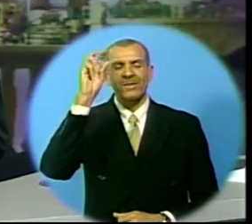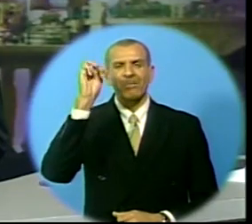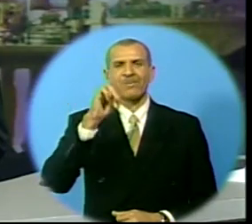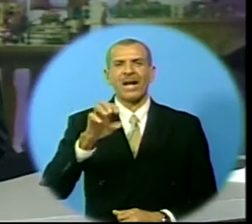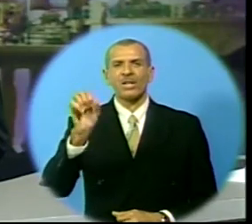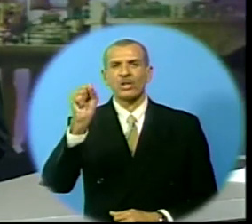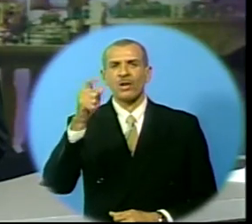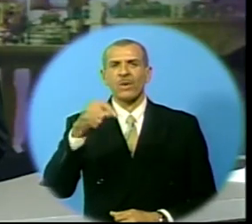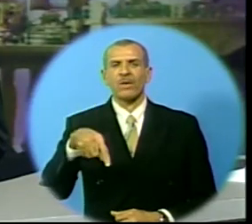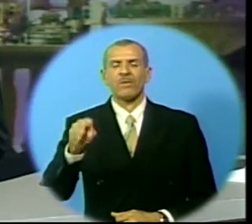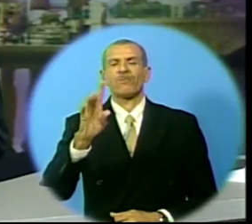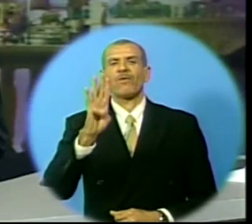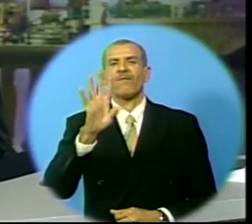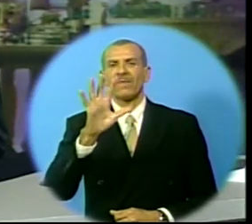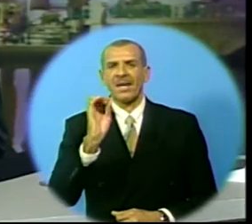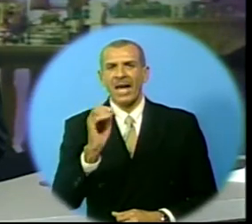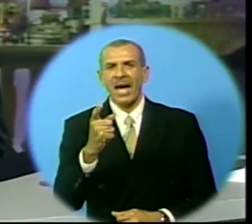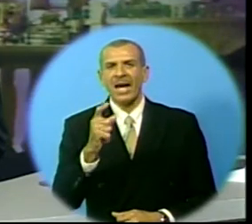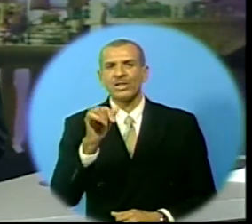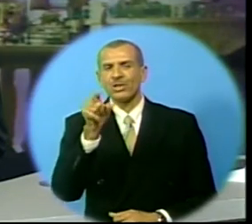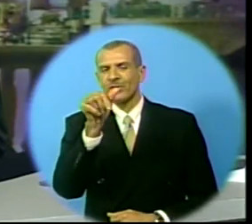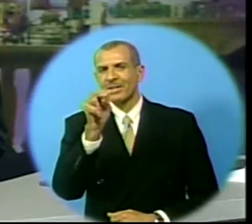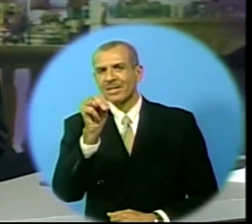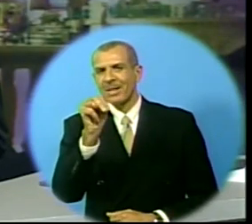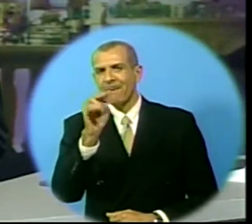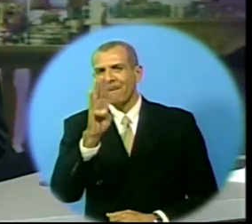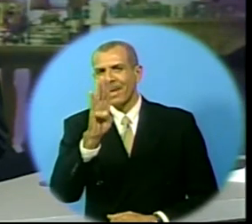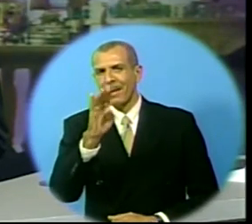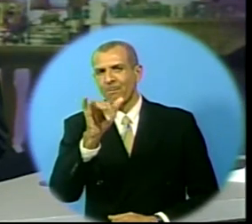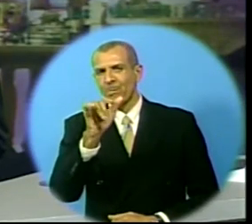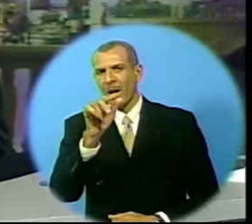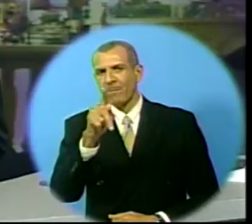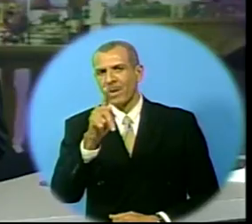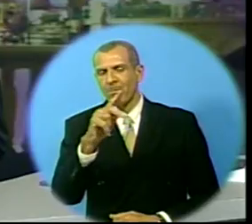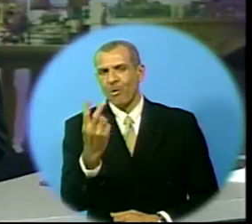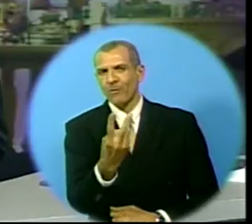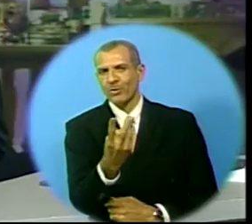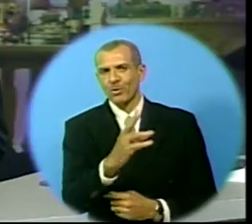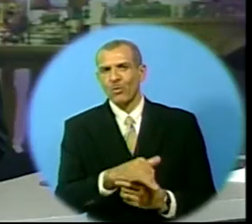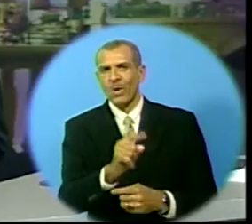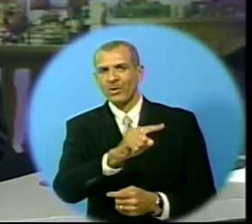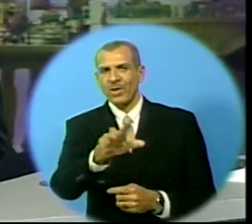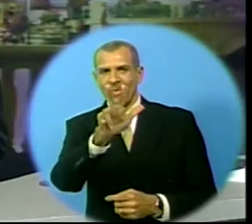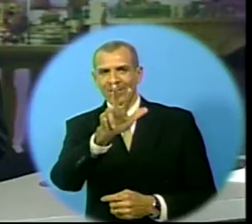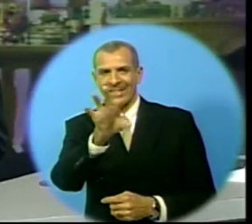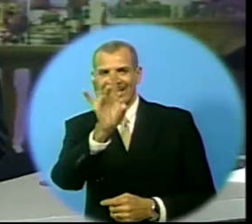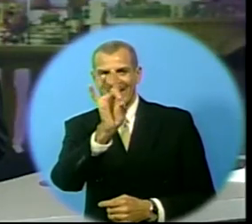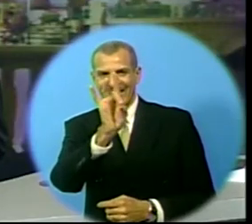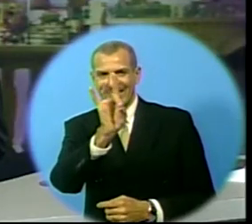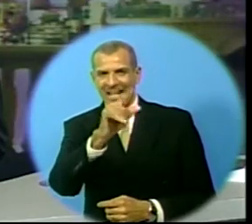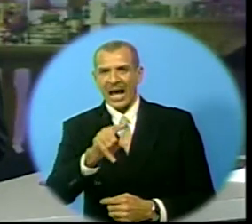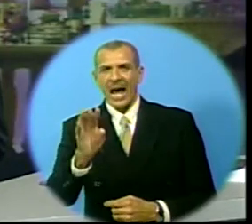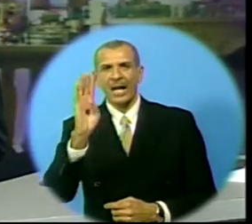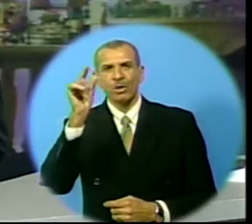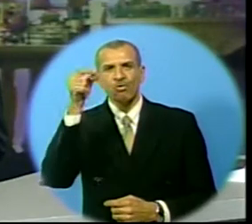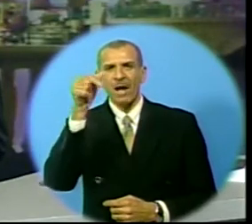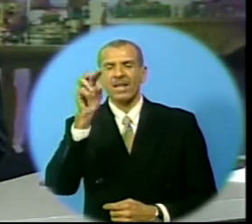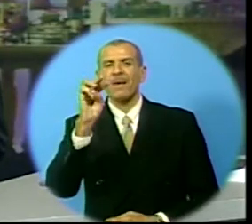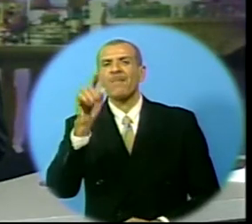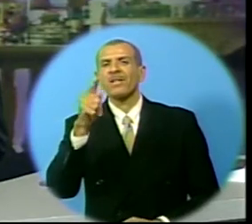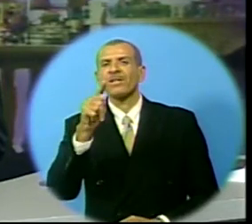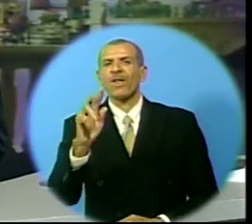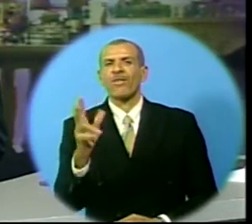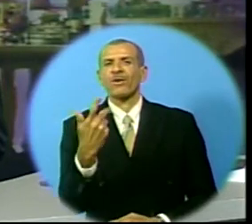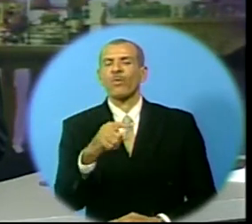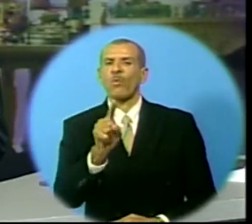boys, St. Giles are joint champions with Bay Primary. Both schools getting 138. While Gratley Prescott, they were